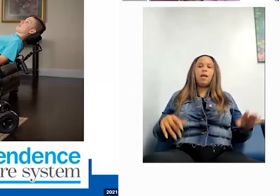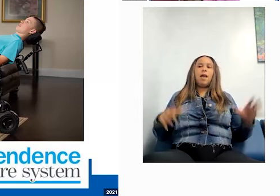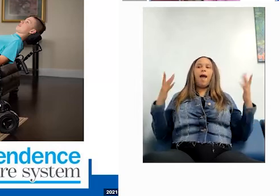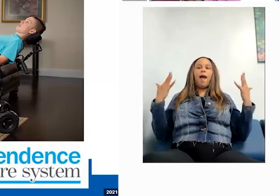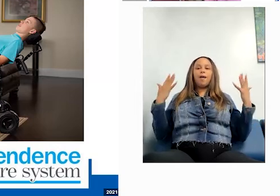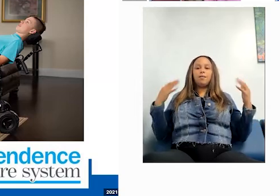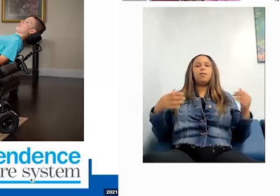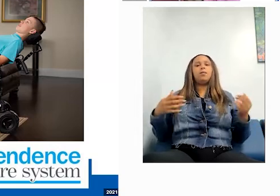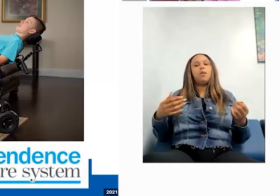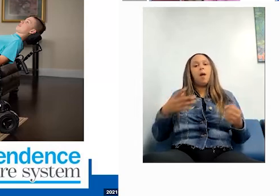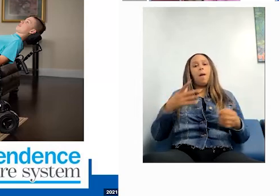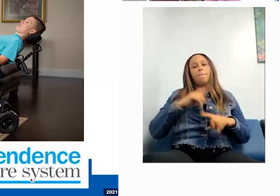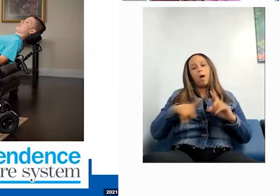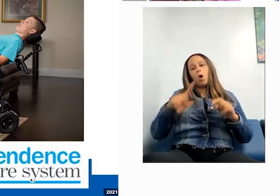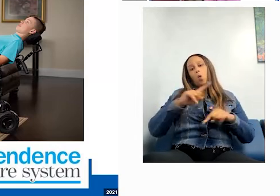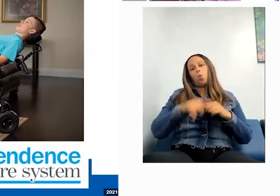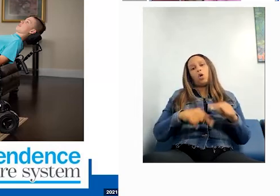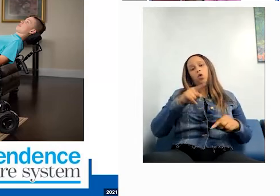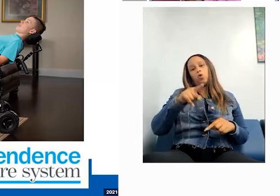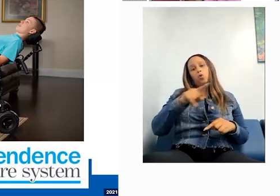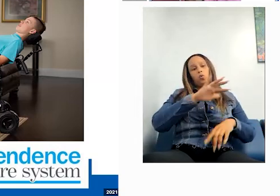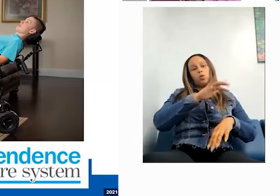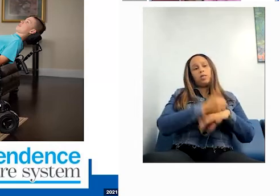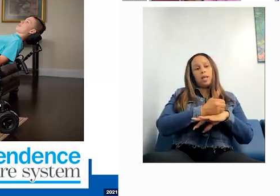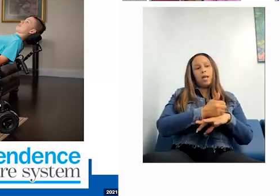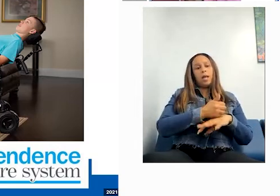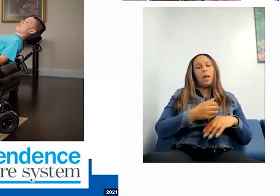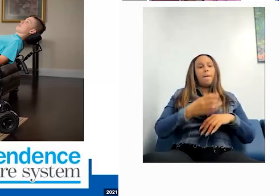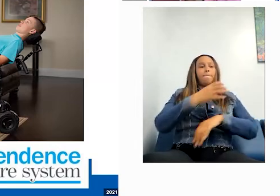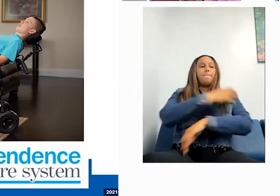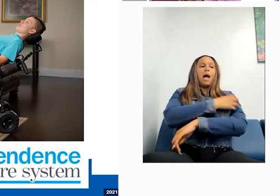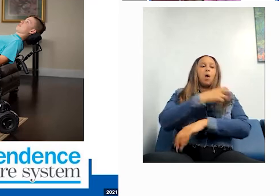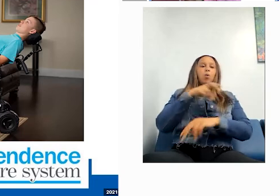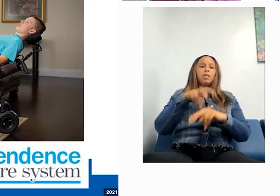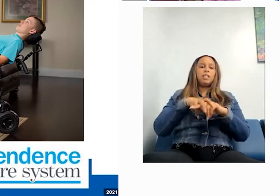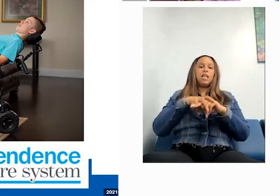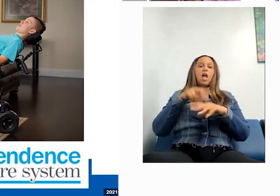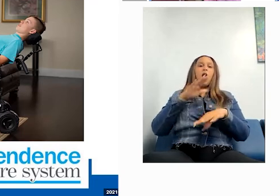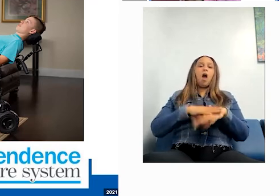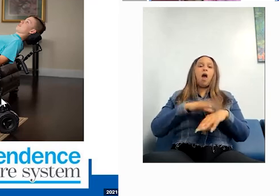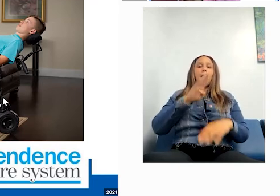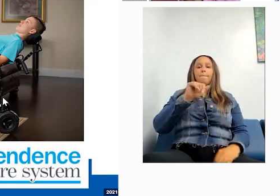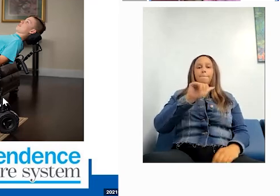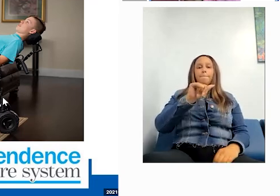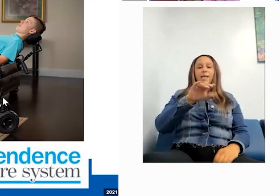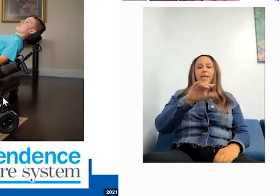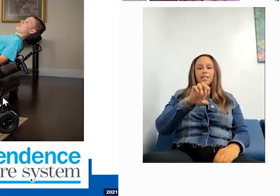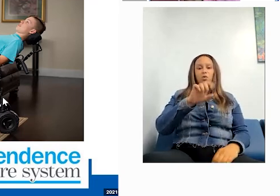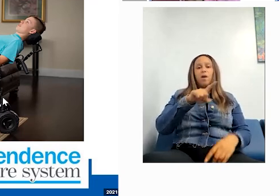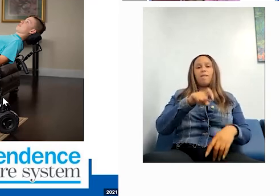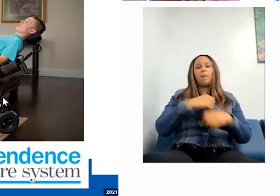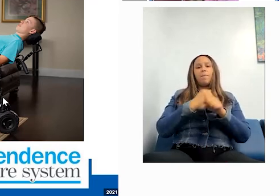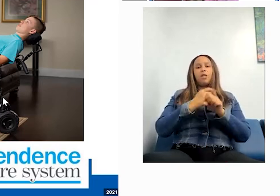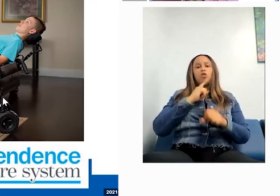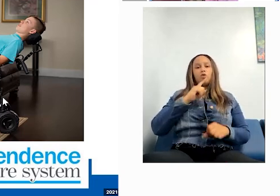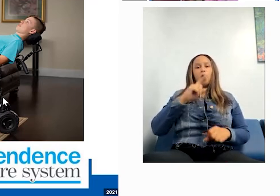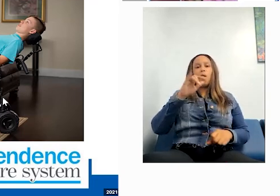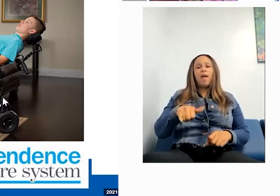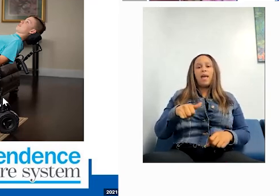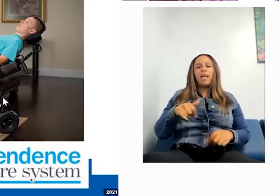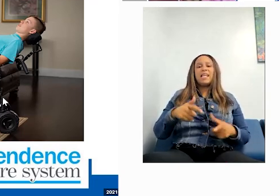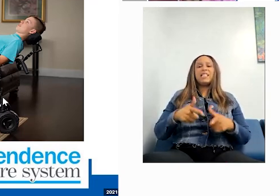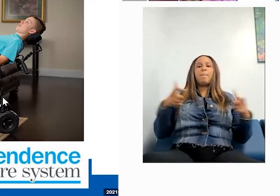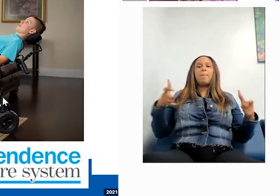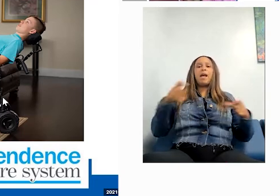put power seating onto a base, you have to be sure that the base is a big enough base so that you